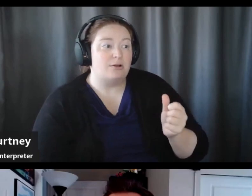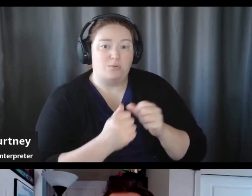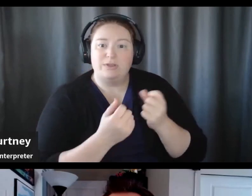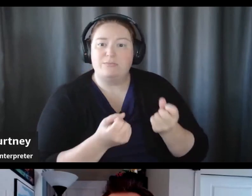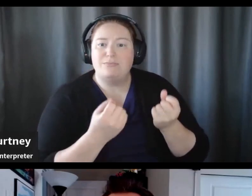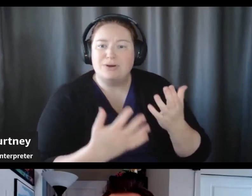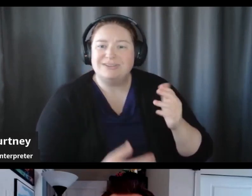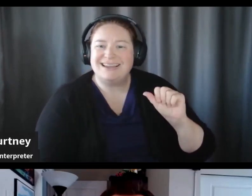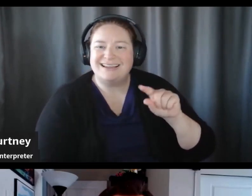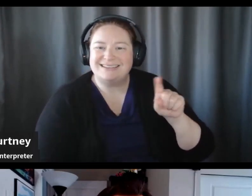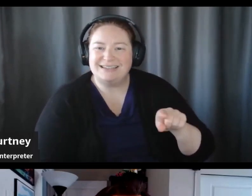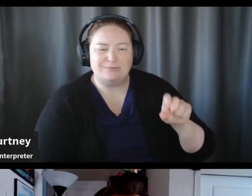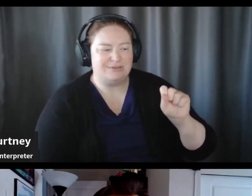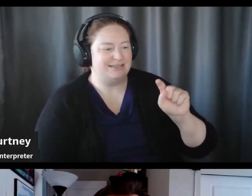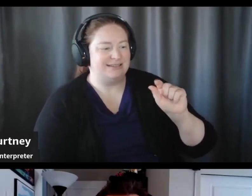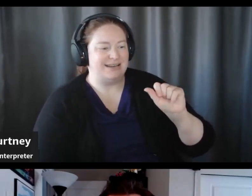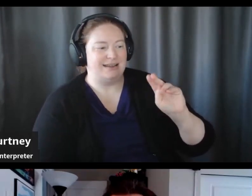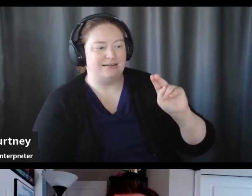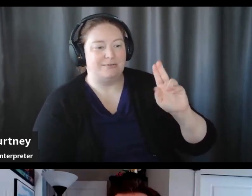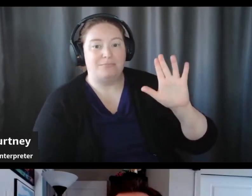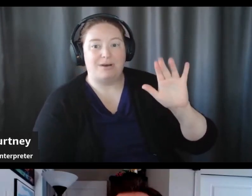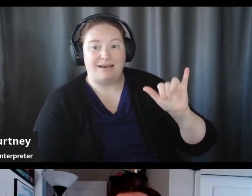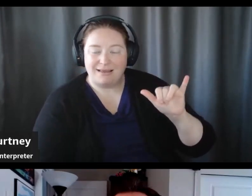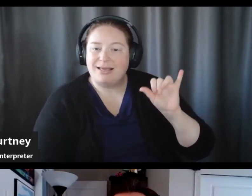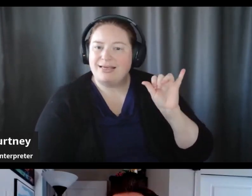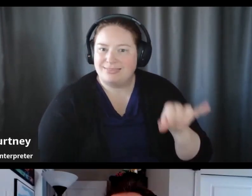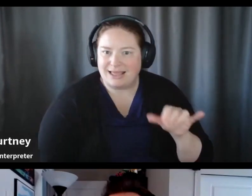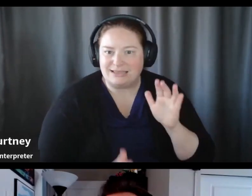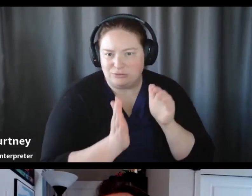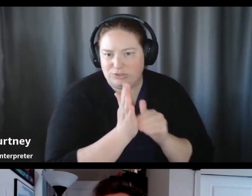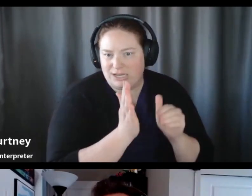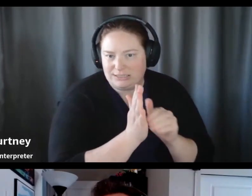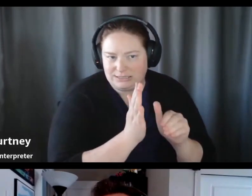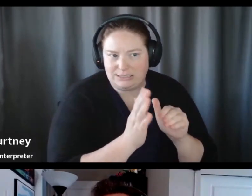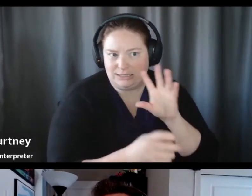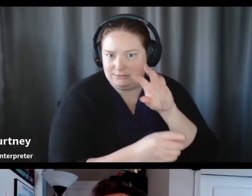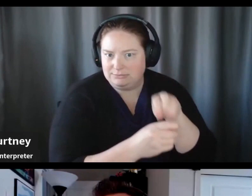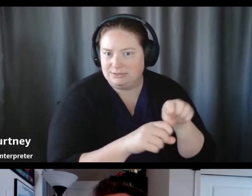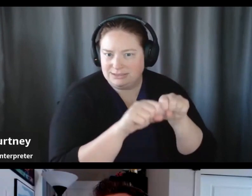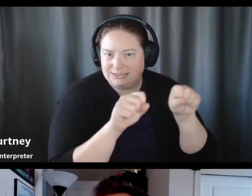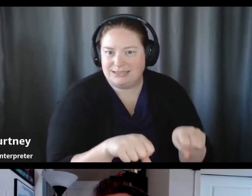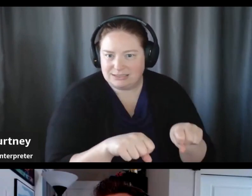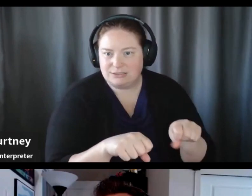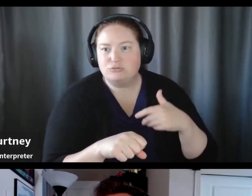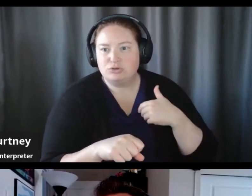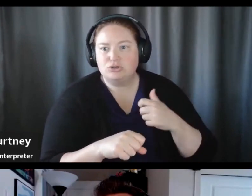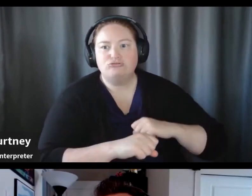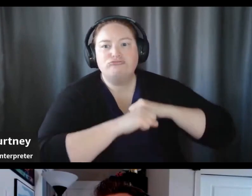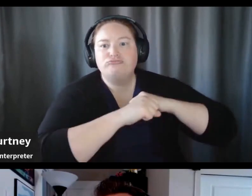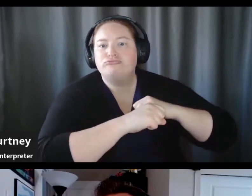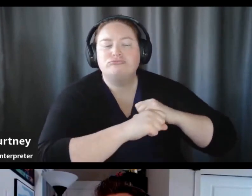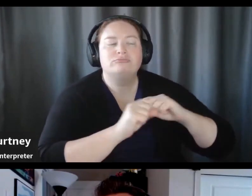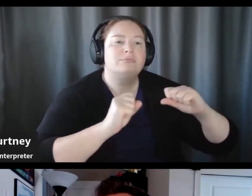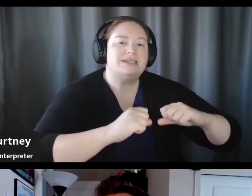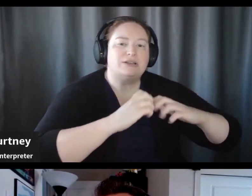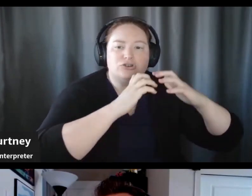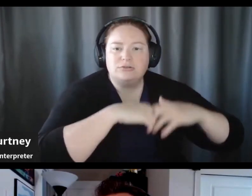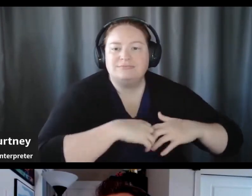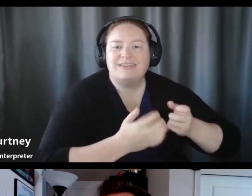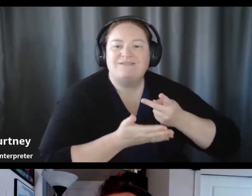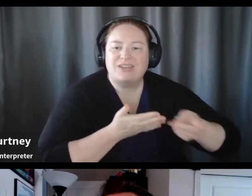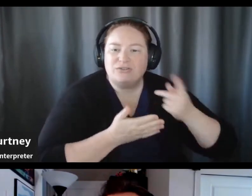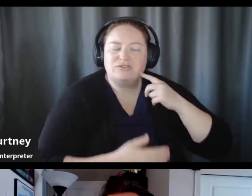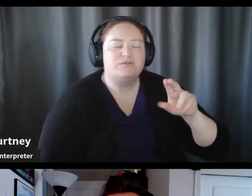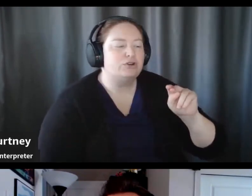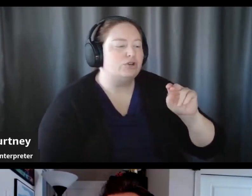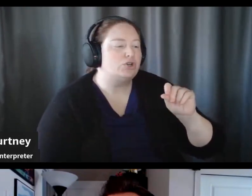essentially the redundancy that is required in the system to withstand these potential failures, like a node going down or a disk failure,